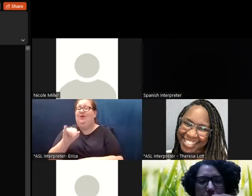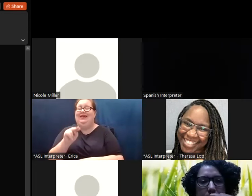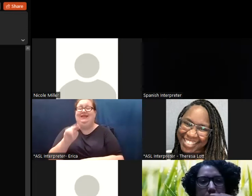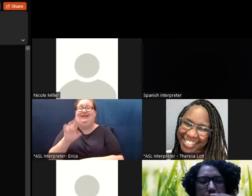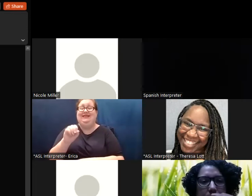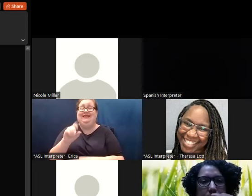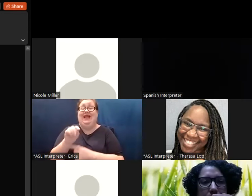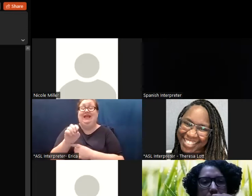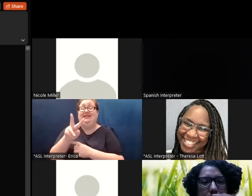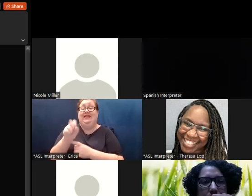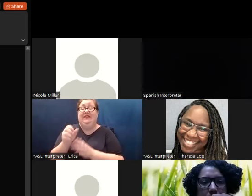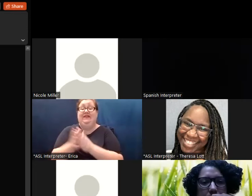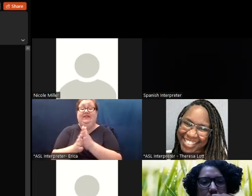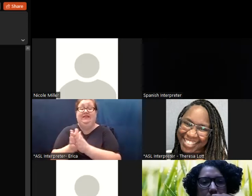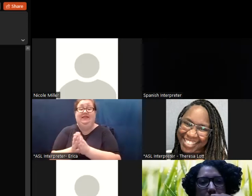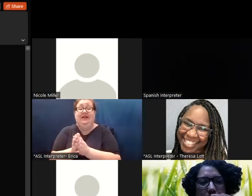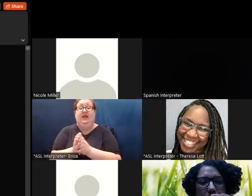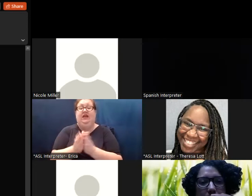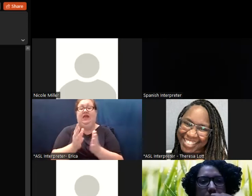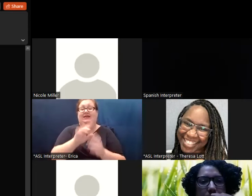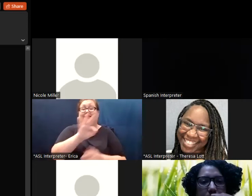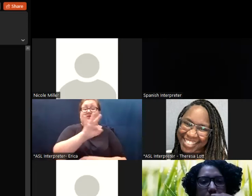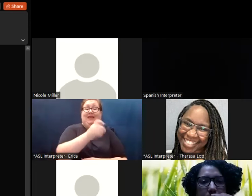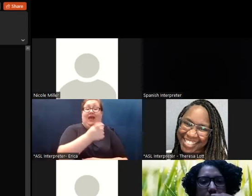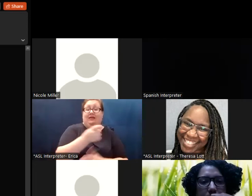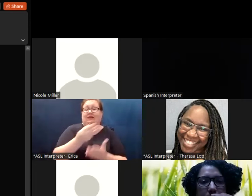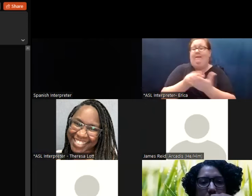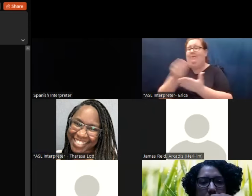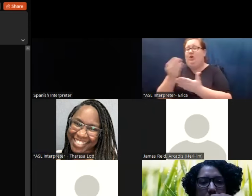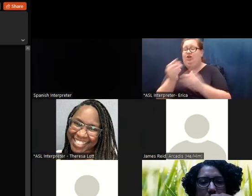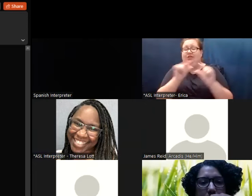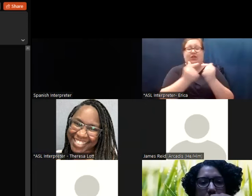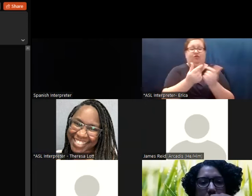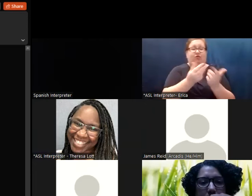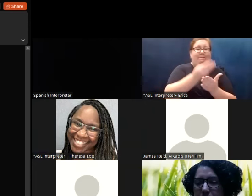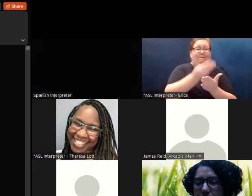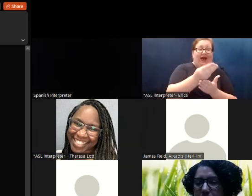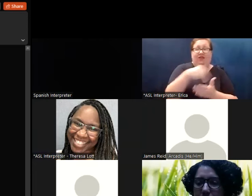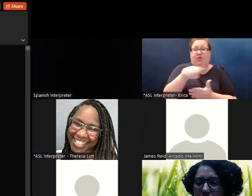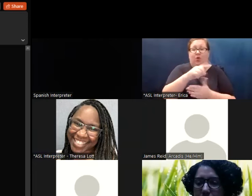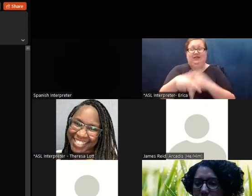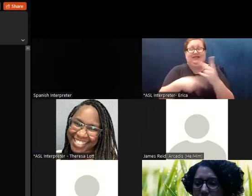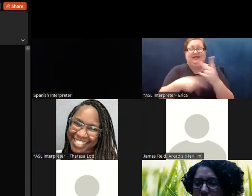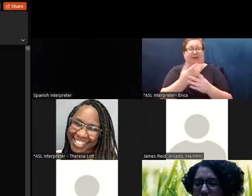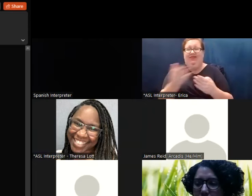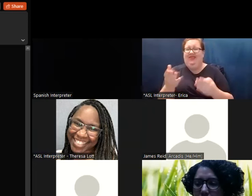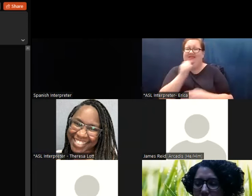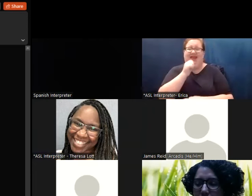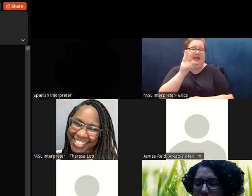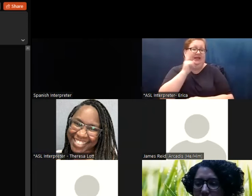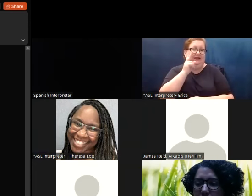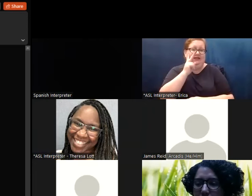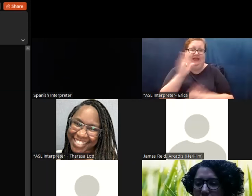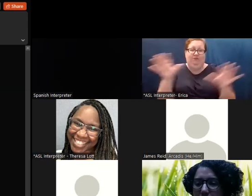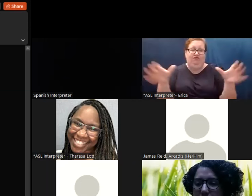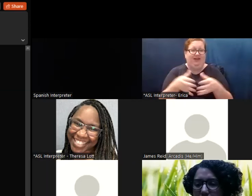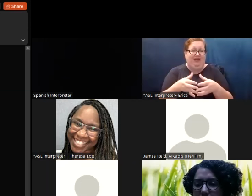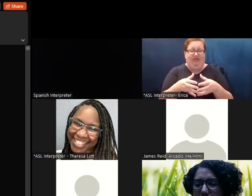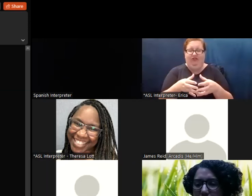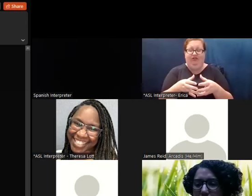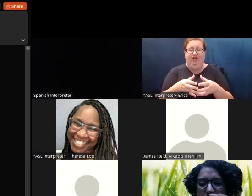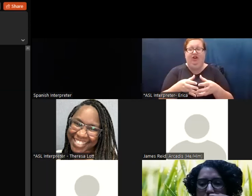incentives, purchasing incentives, group buying, those kinds of things I didn't really see brought together, so that